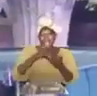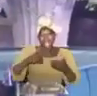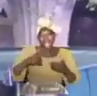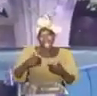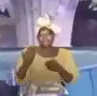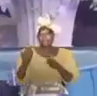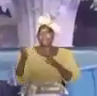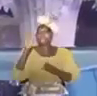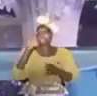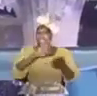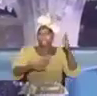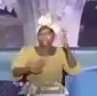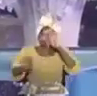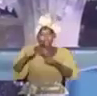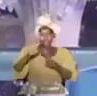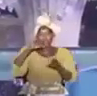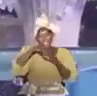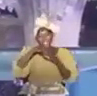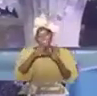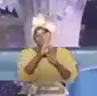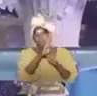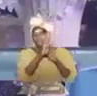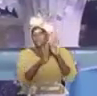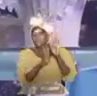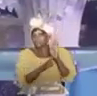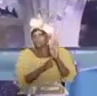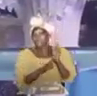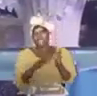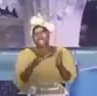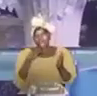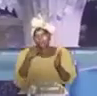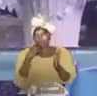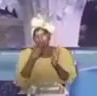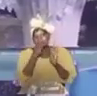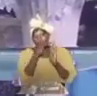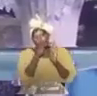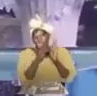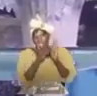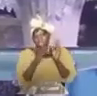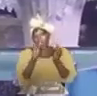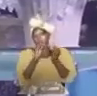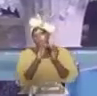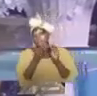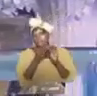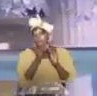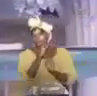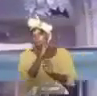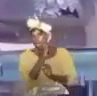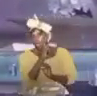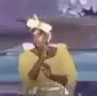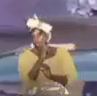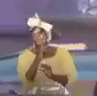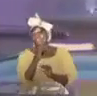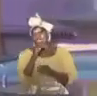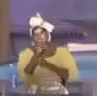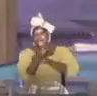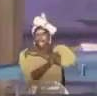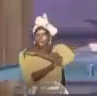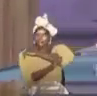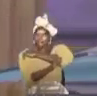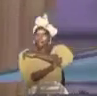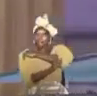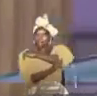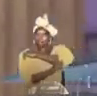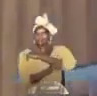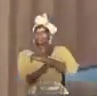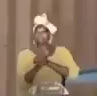in the Bible. I will just give you the scriptures. We're not going to read them for sake of time. Number one is a man, Abraham. You would